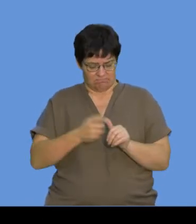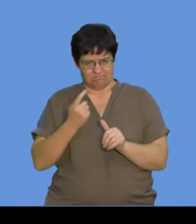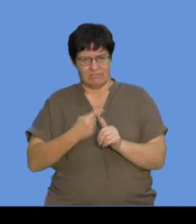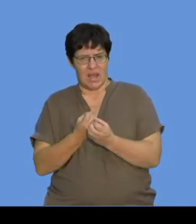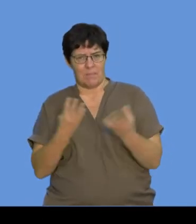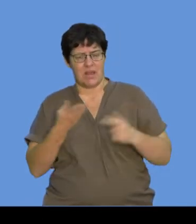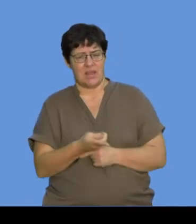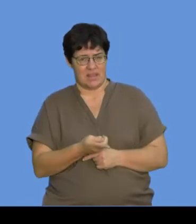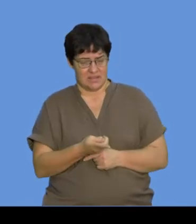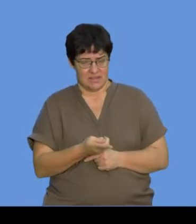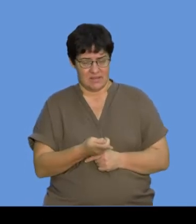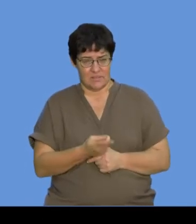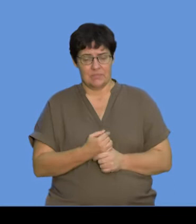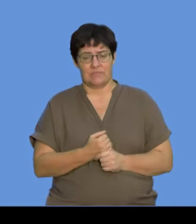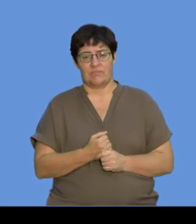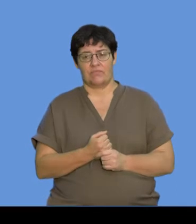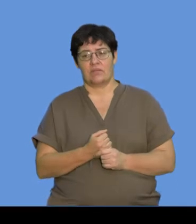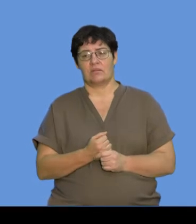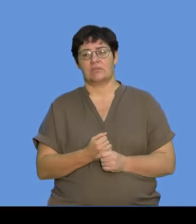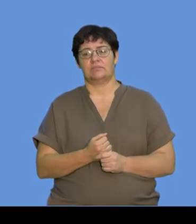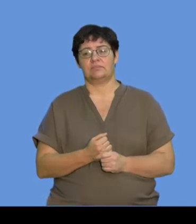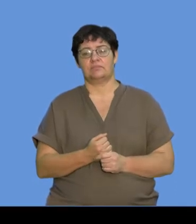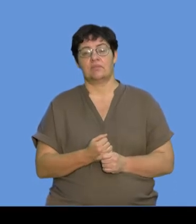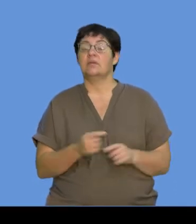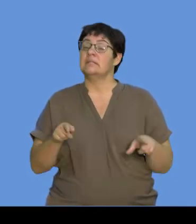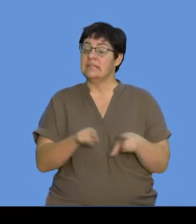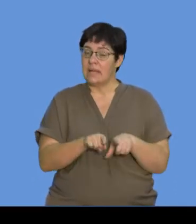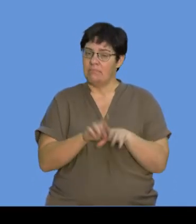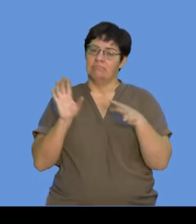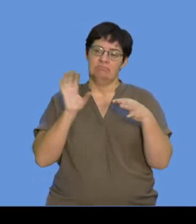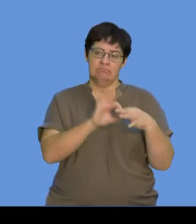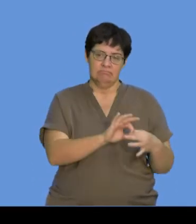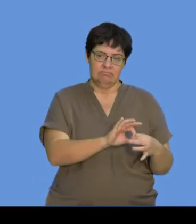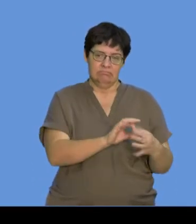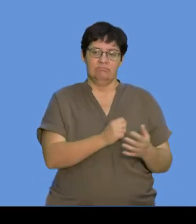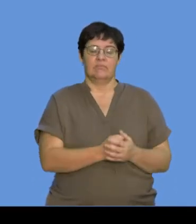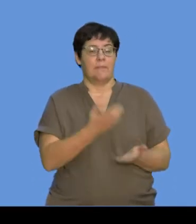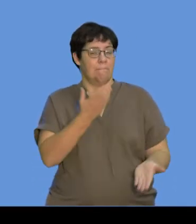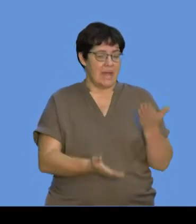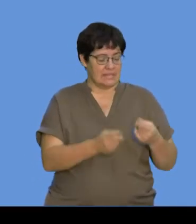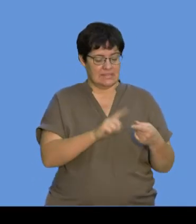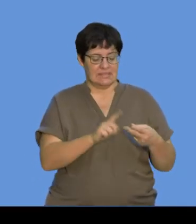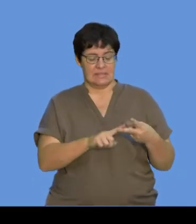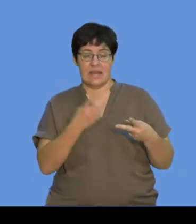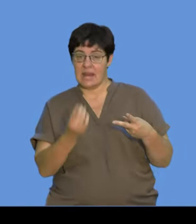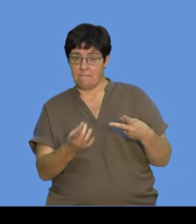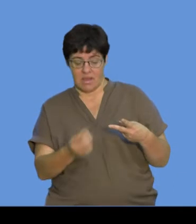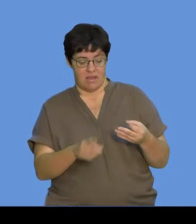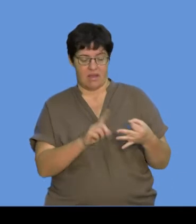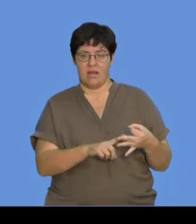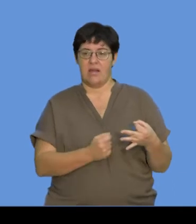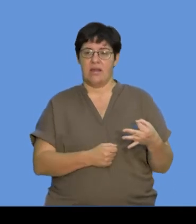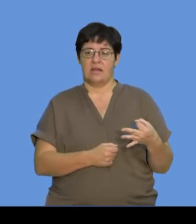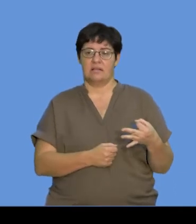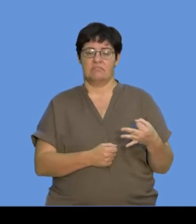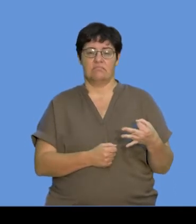want to focus our attention on. Now, we'll also talk with respect to the mole in terms of mass, the numbers, in terms of